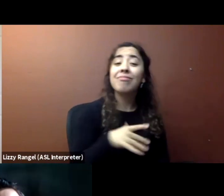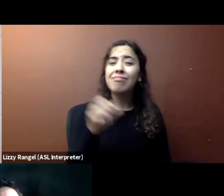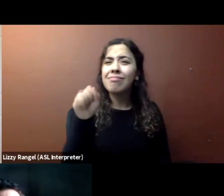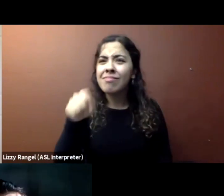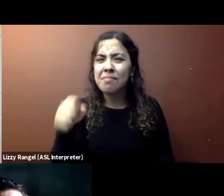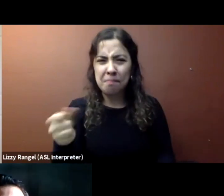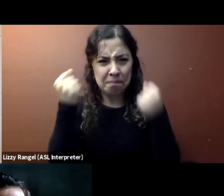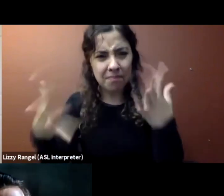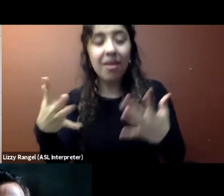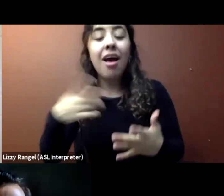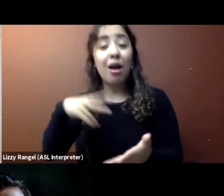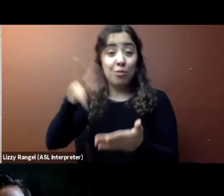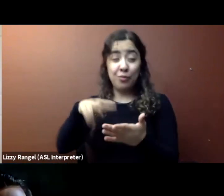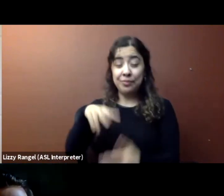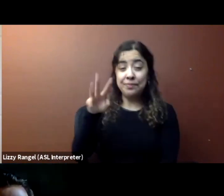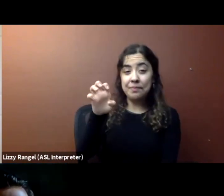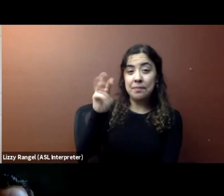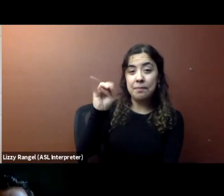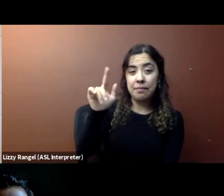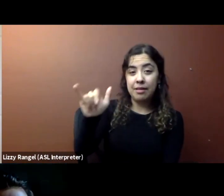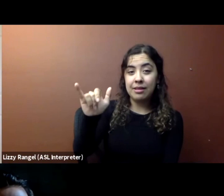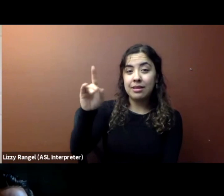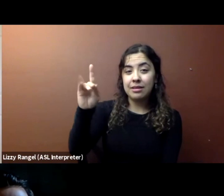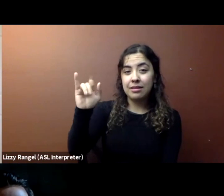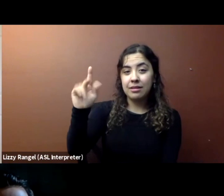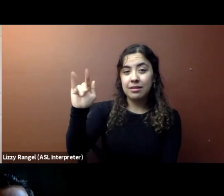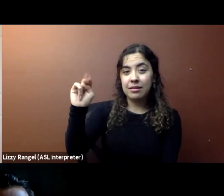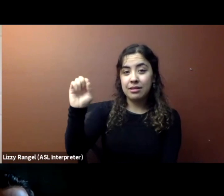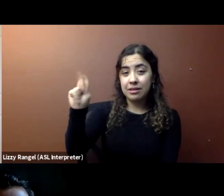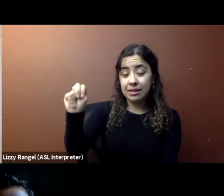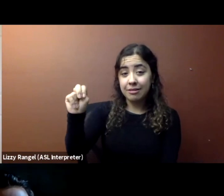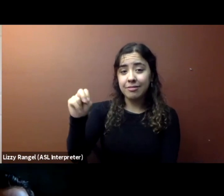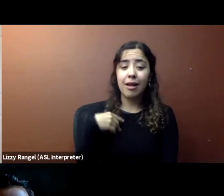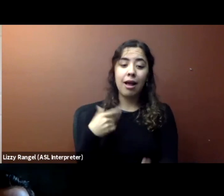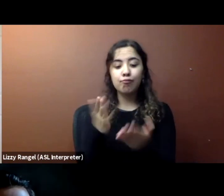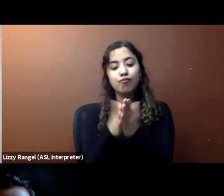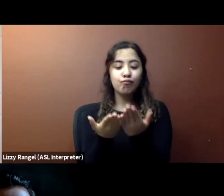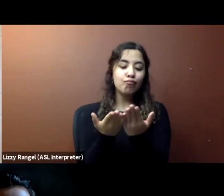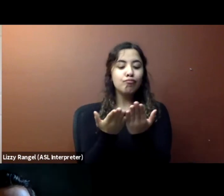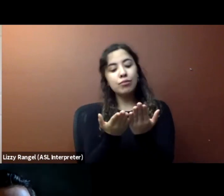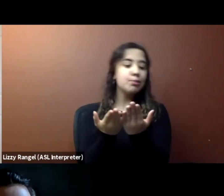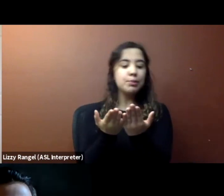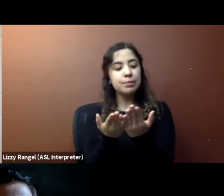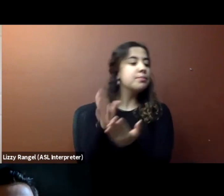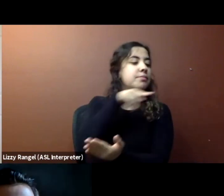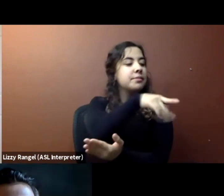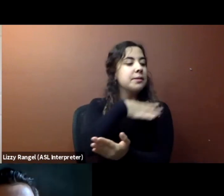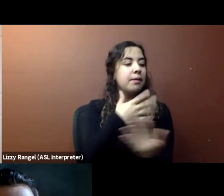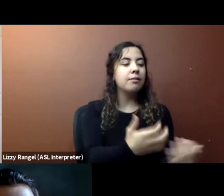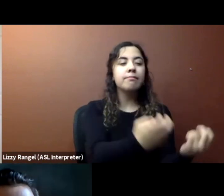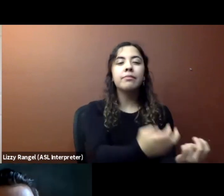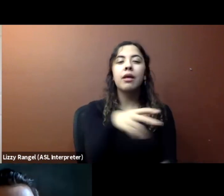my stepkids, which they seem to really like. I think we often underestimate children,